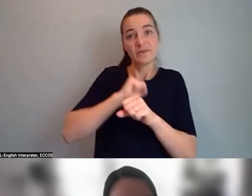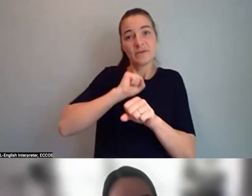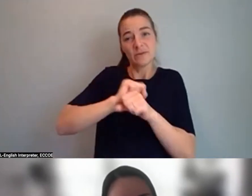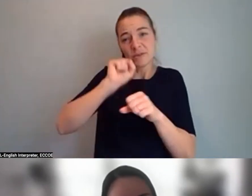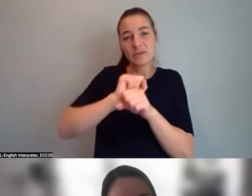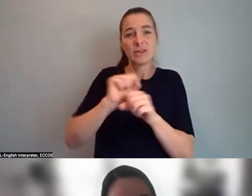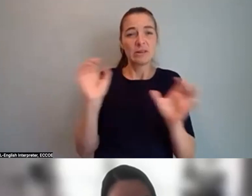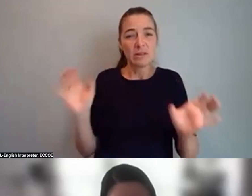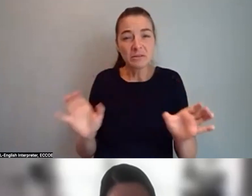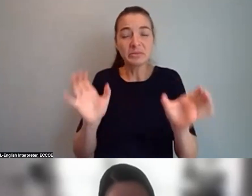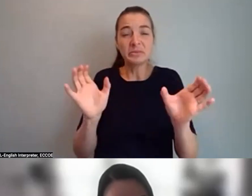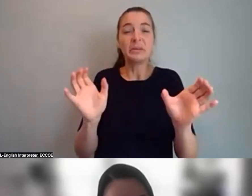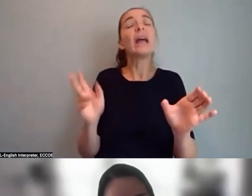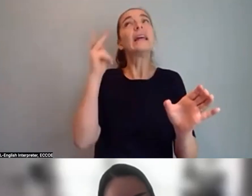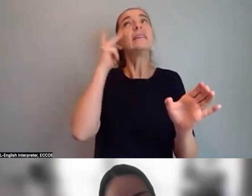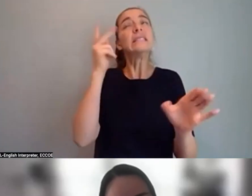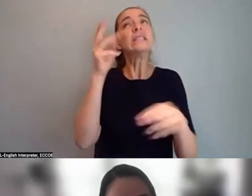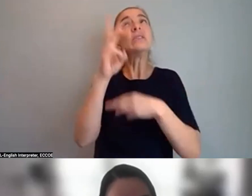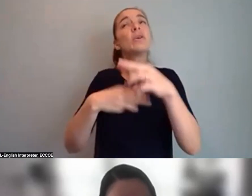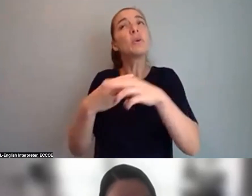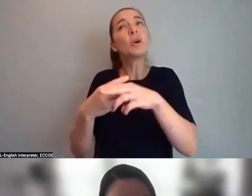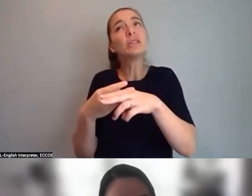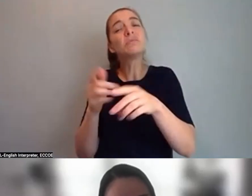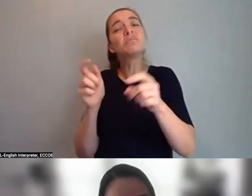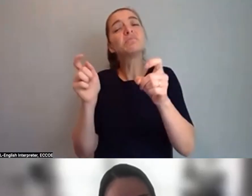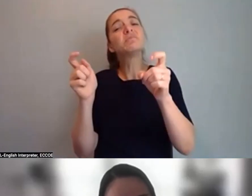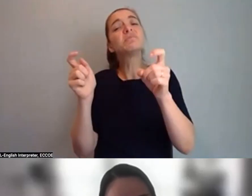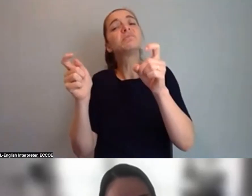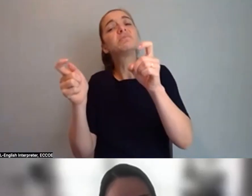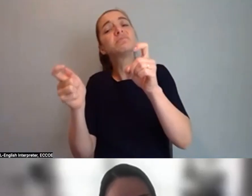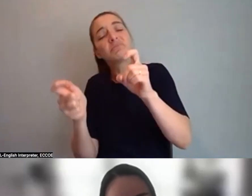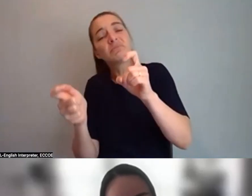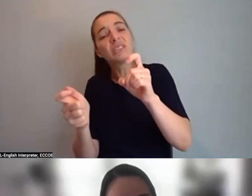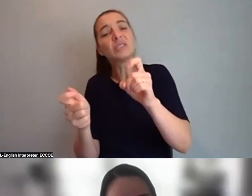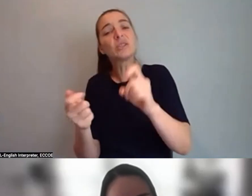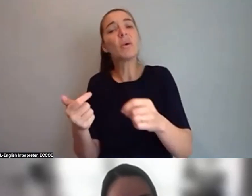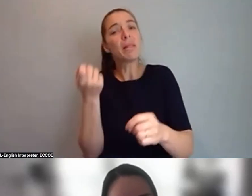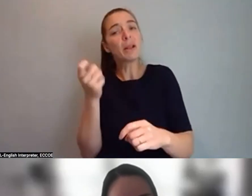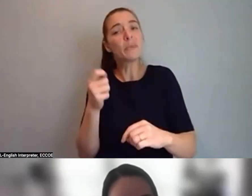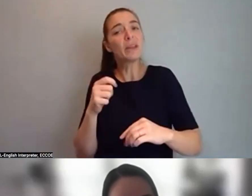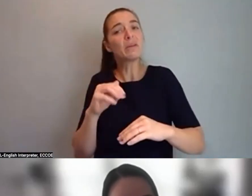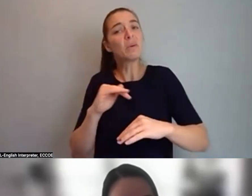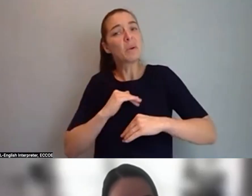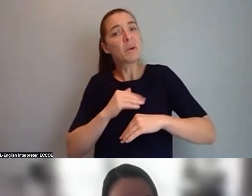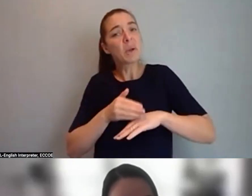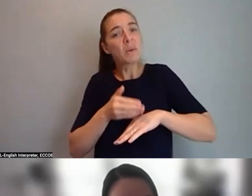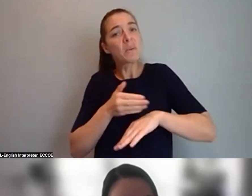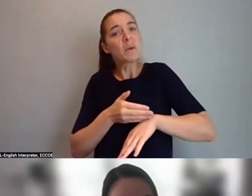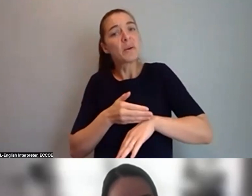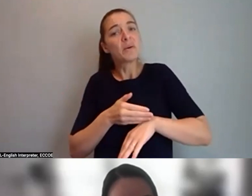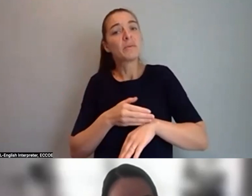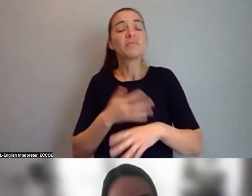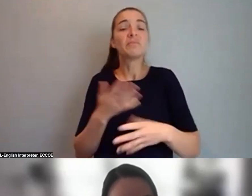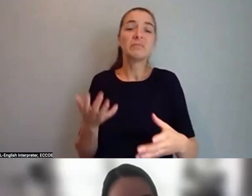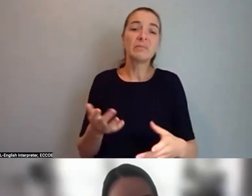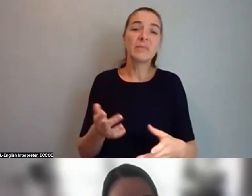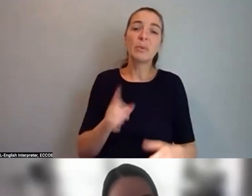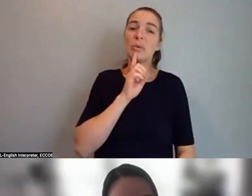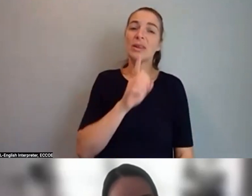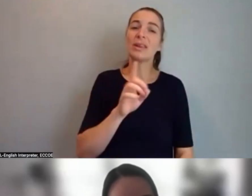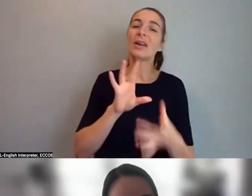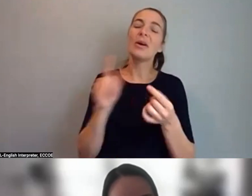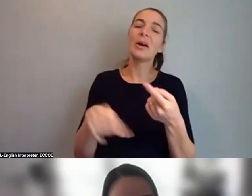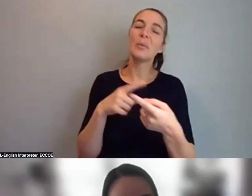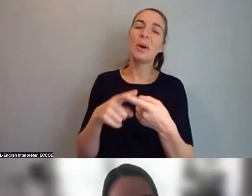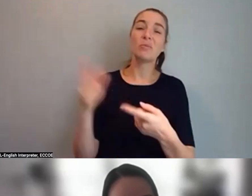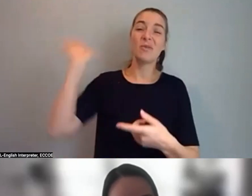of gratifying to me. I talked about the Hurricane Katrina example, mostly to point at my own, you know, innocence. Do you know what